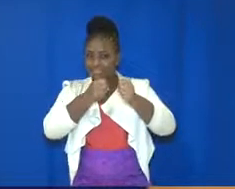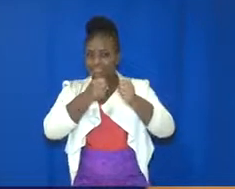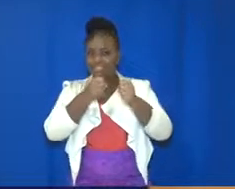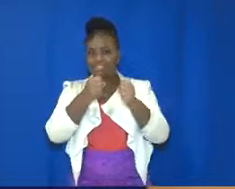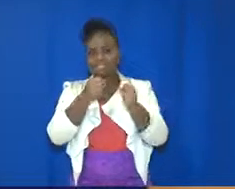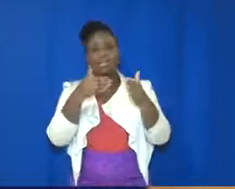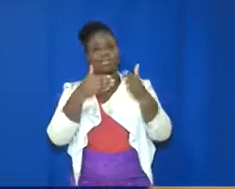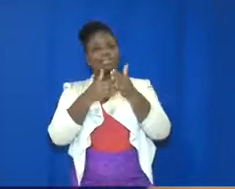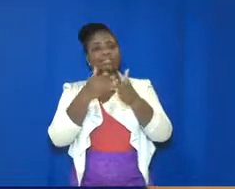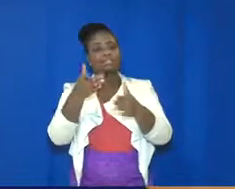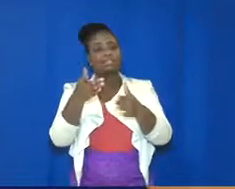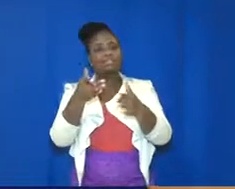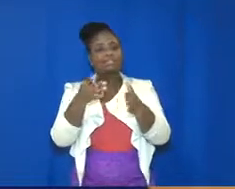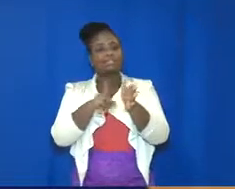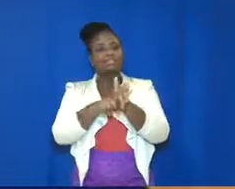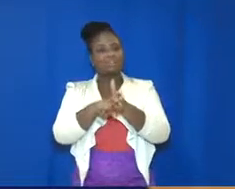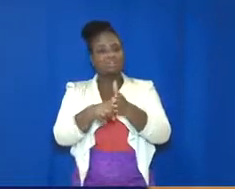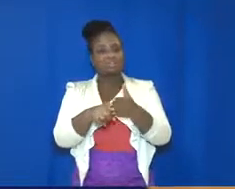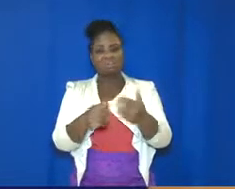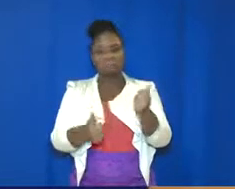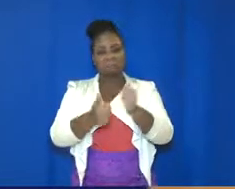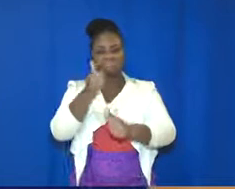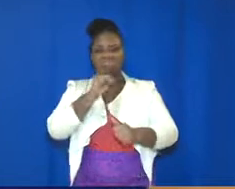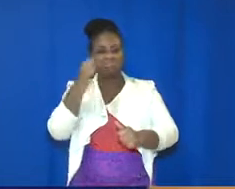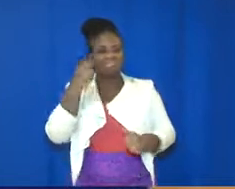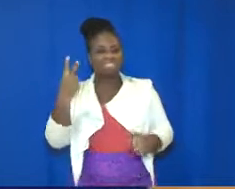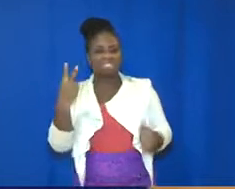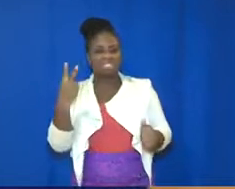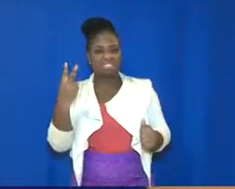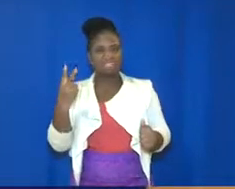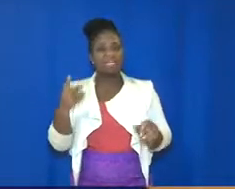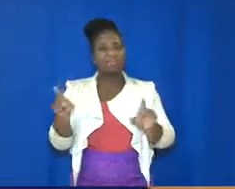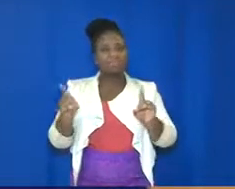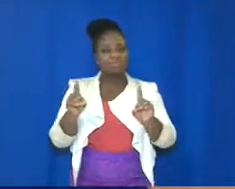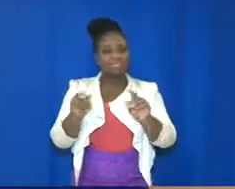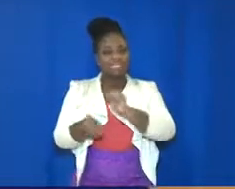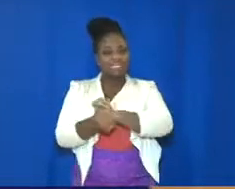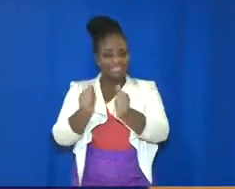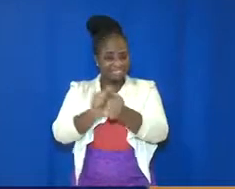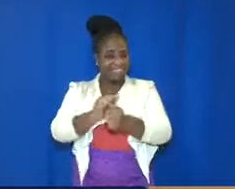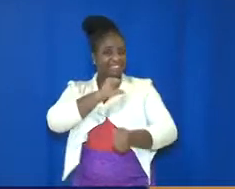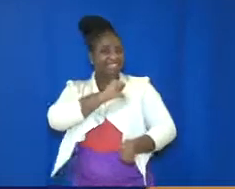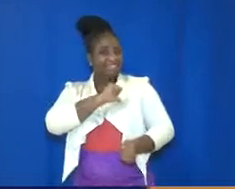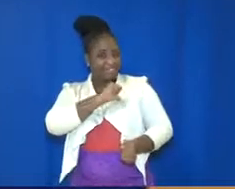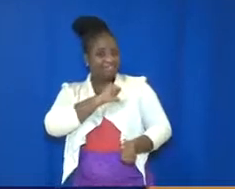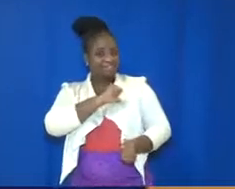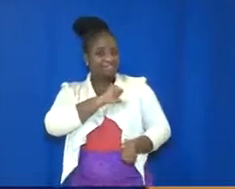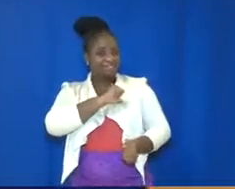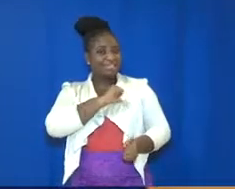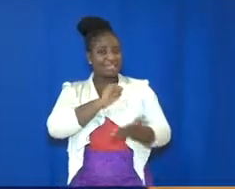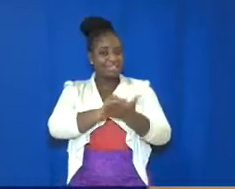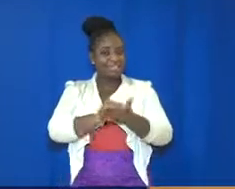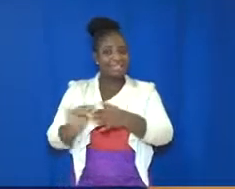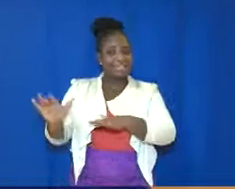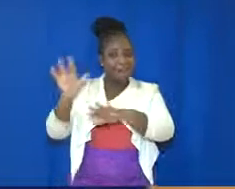this virus, which has not been given enough emphasis, but has to do with a change in attitude that